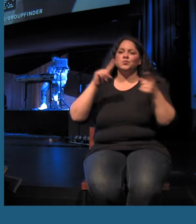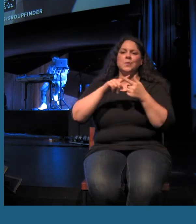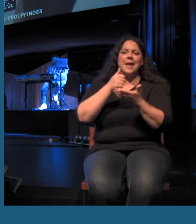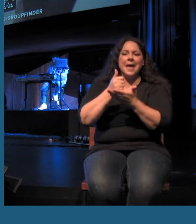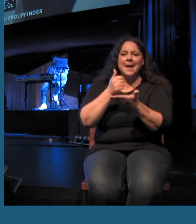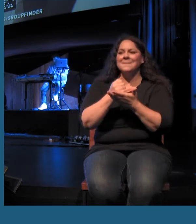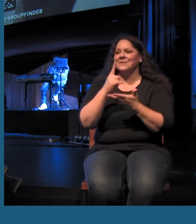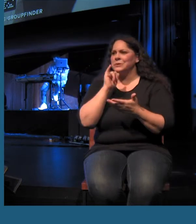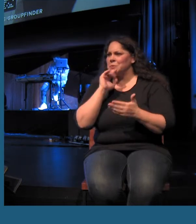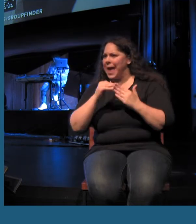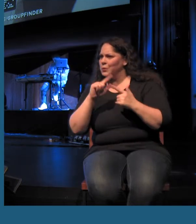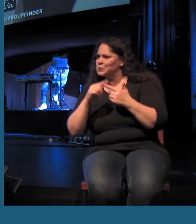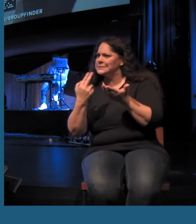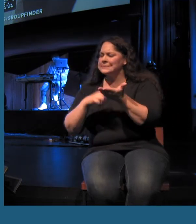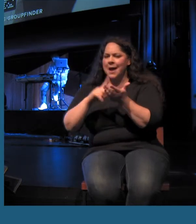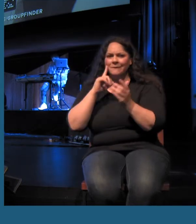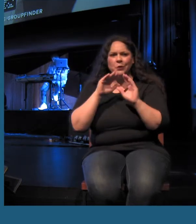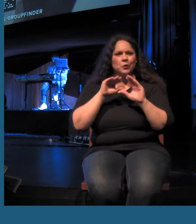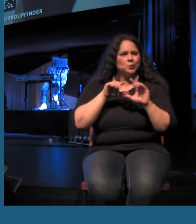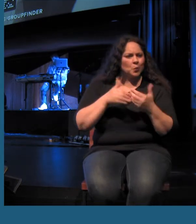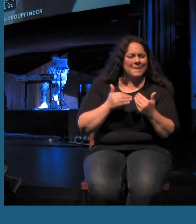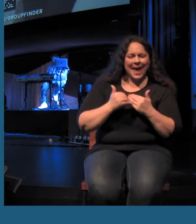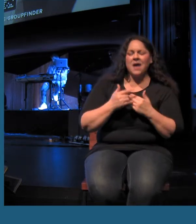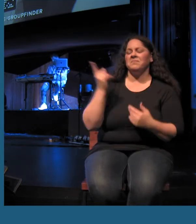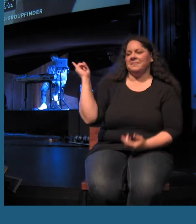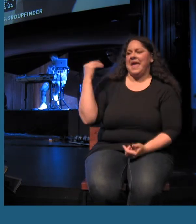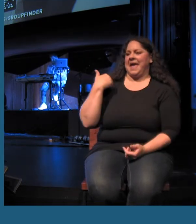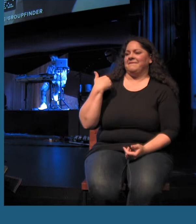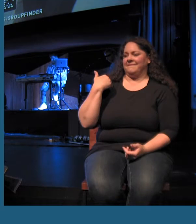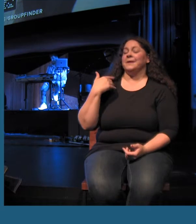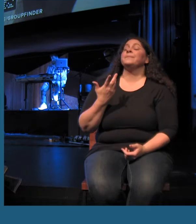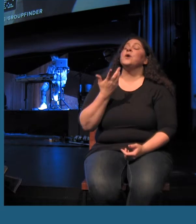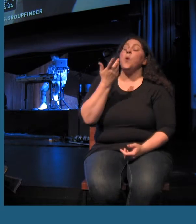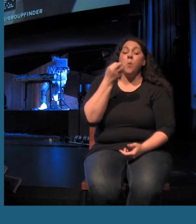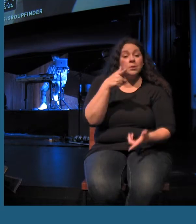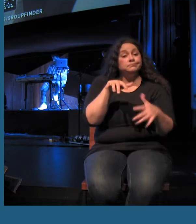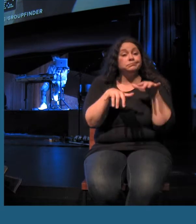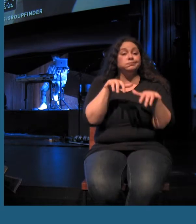out. Or you can go on